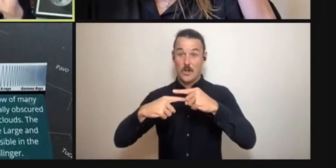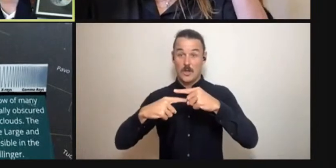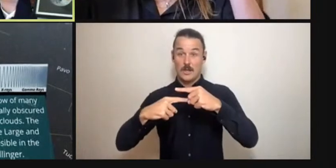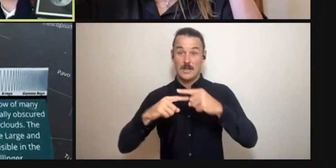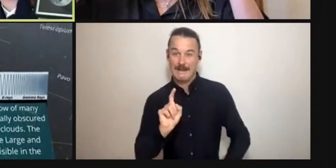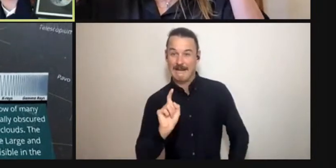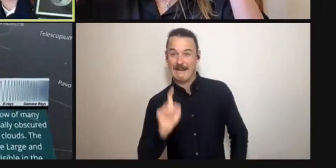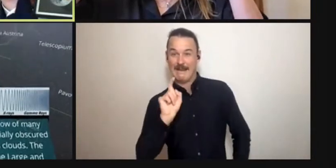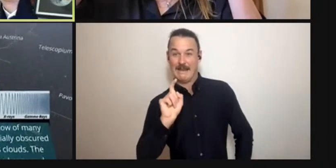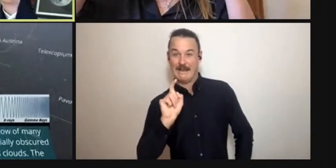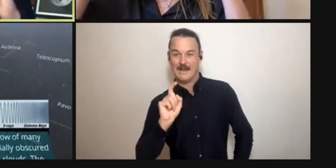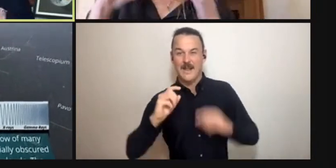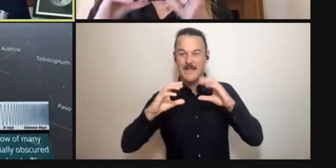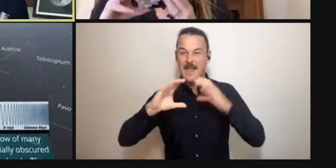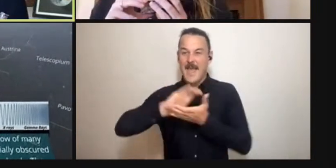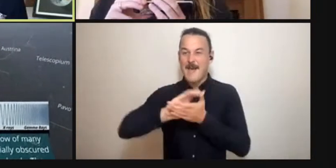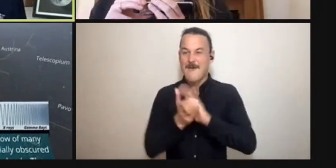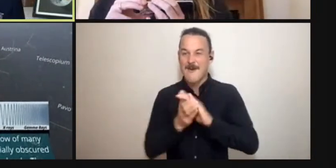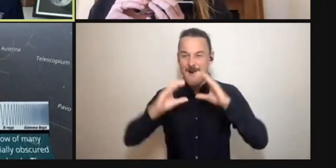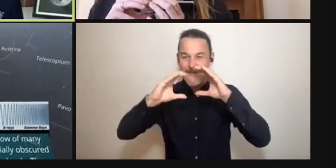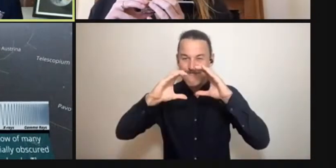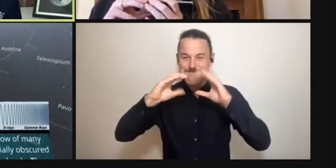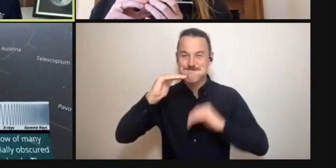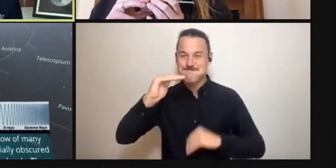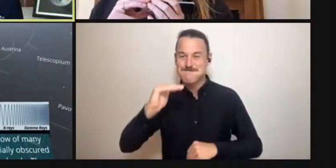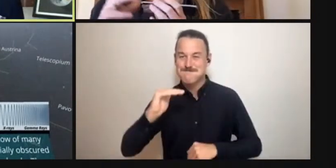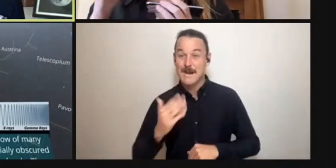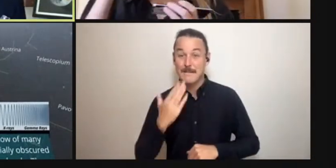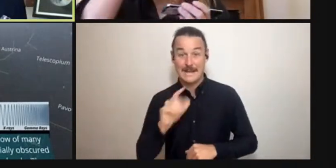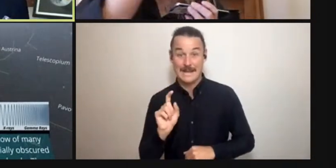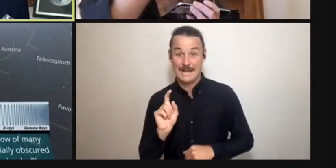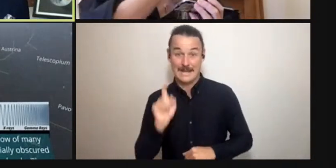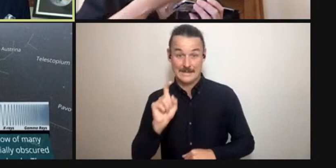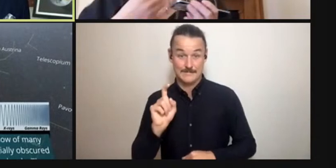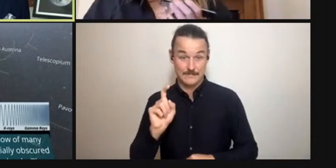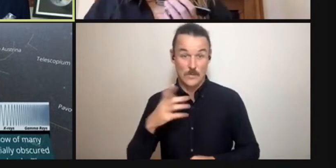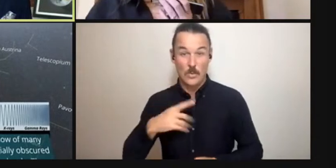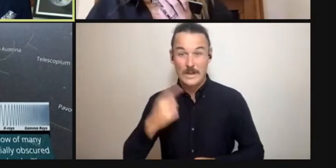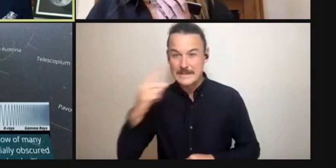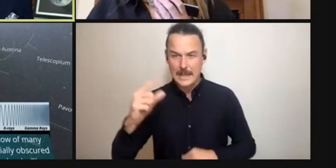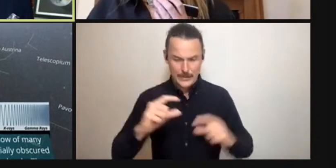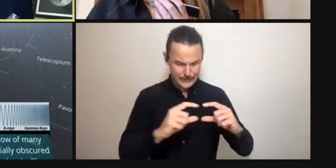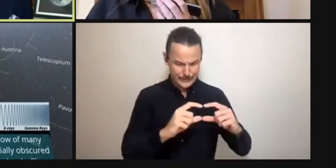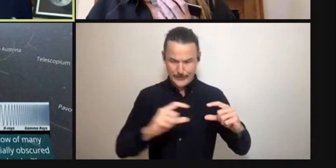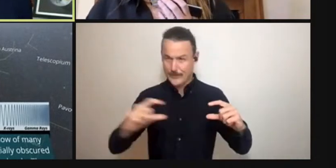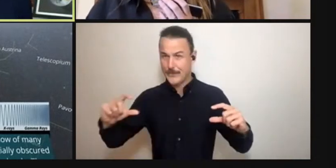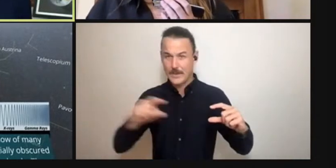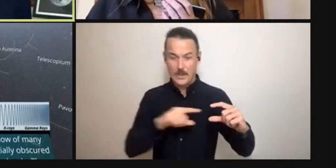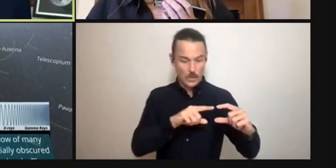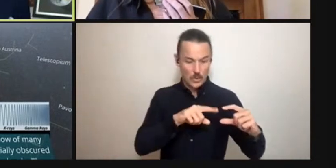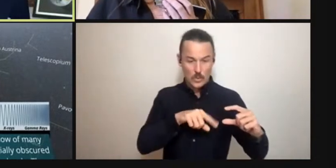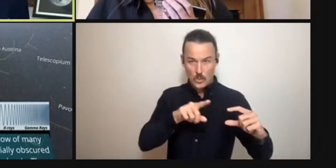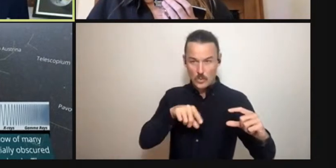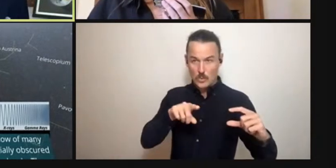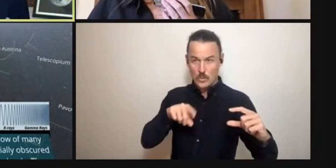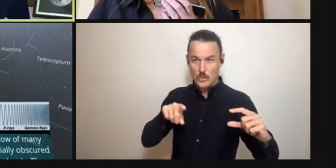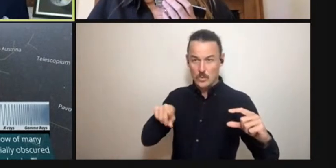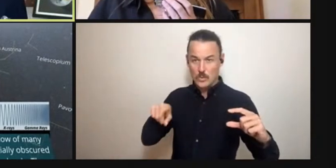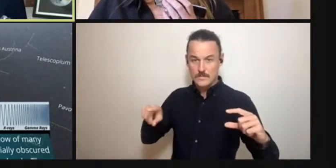so you get this wiggly line, because I want to now show you what the universe looks like if you had different kinds of